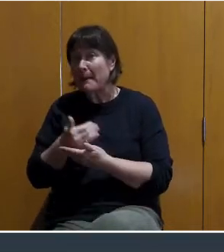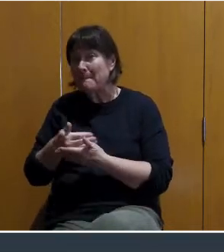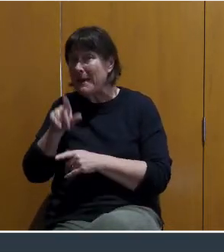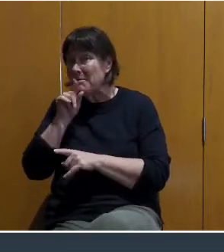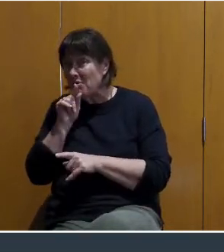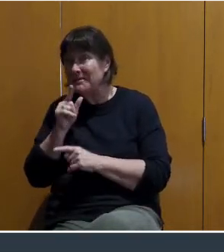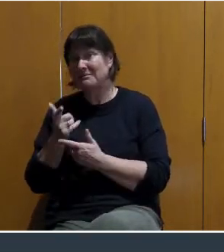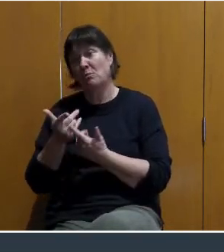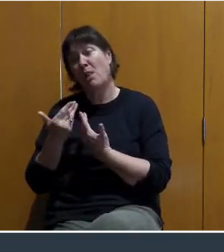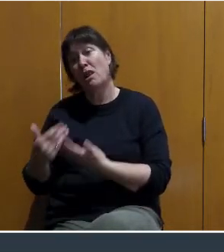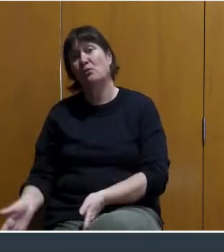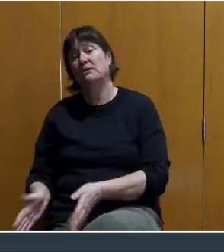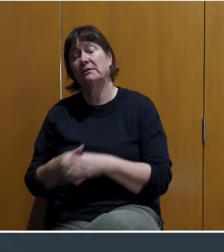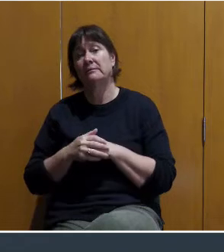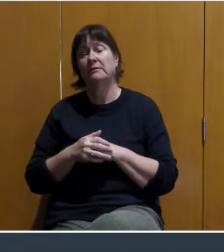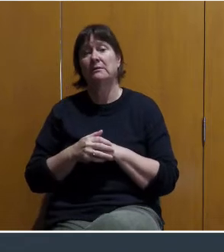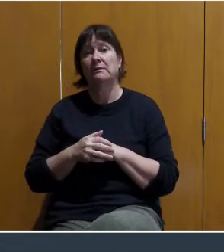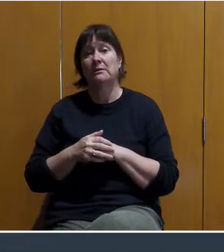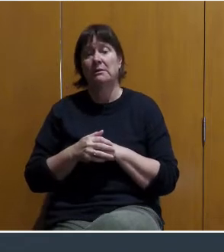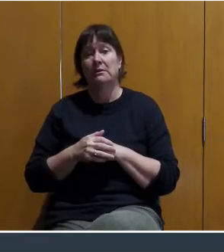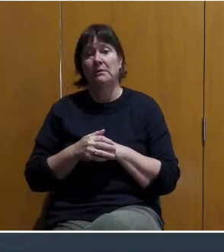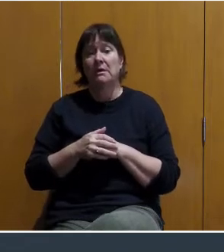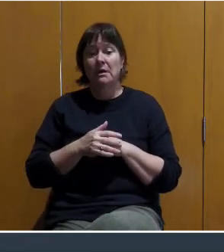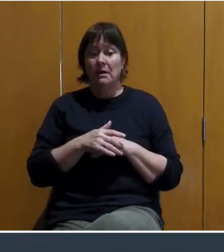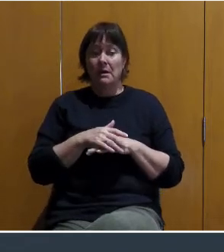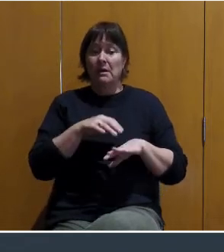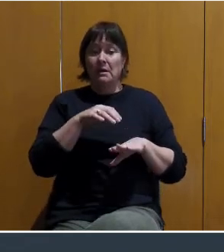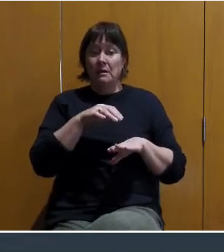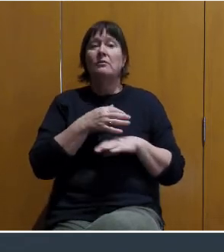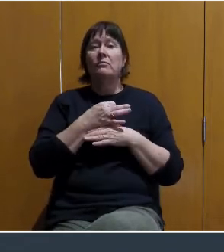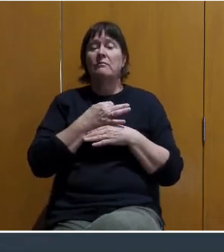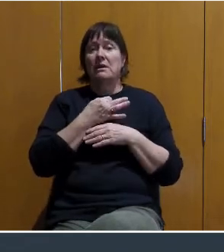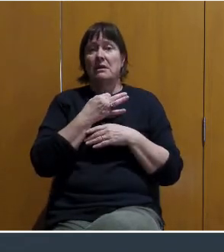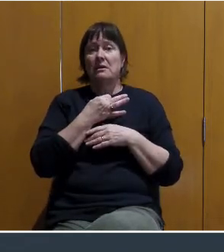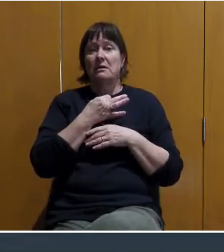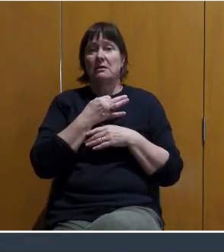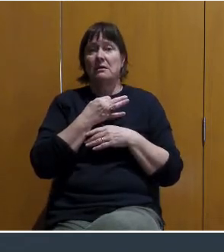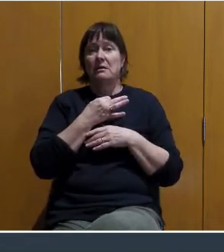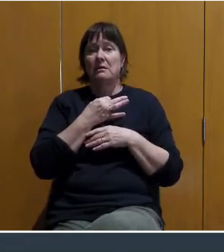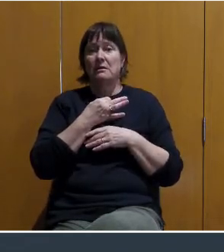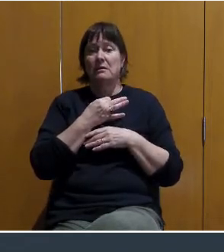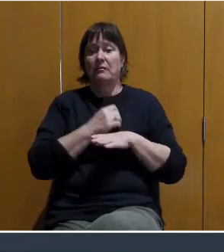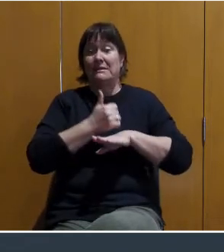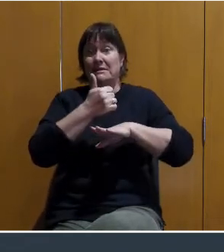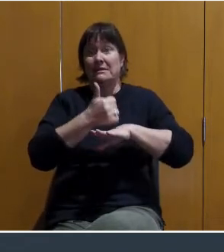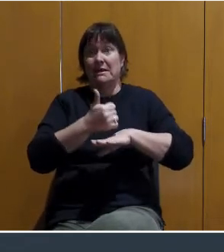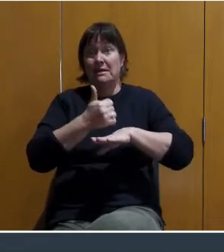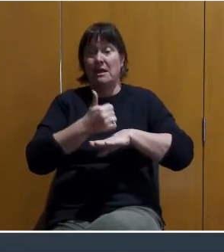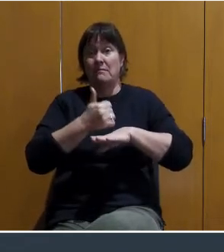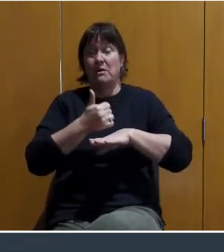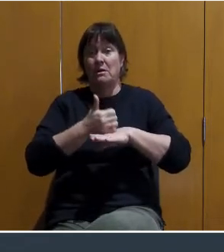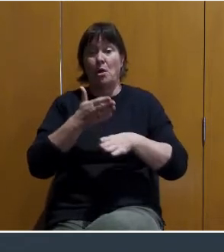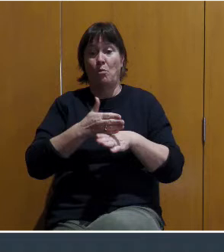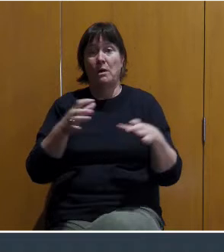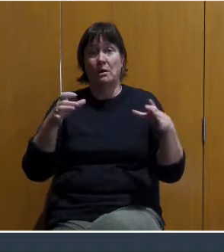And the Napier branch of Forest and Bird are supporting the Save the Dotterels Hawke's Bay working group. So that's